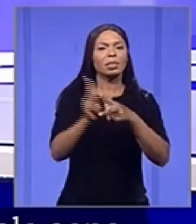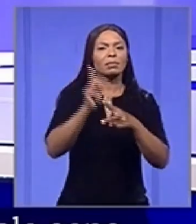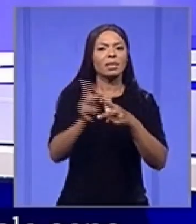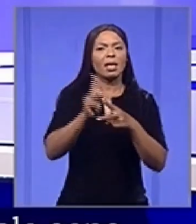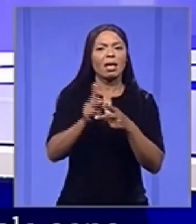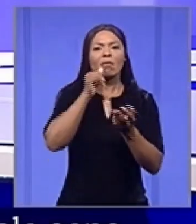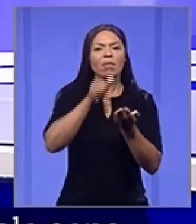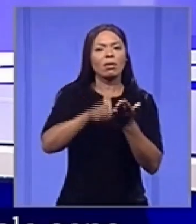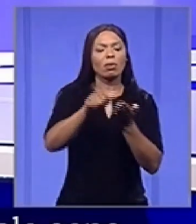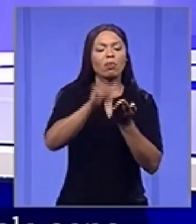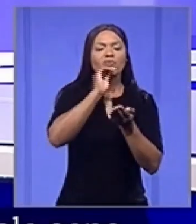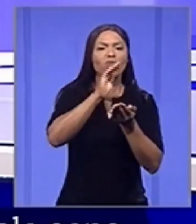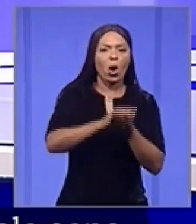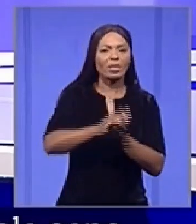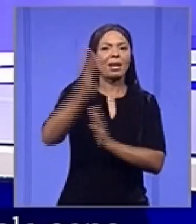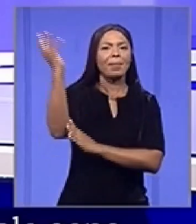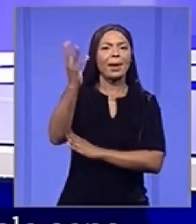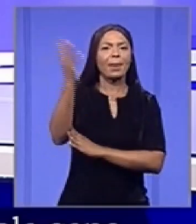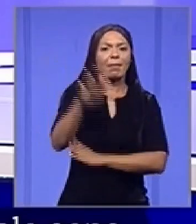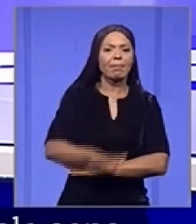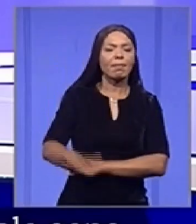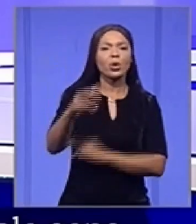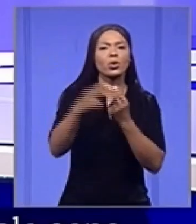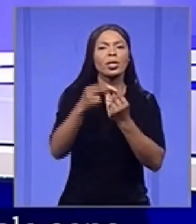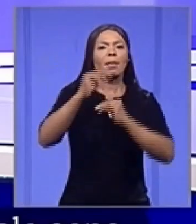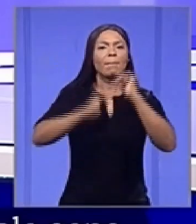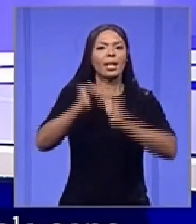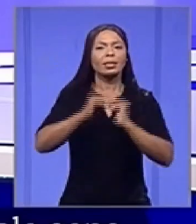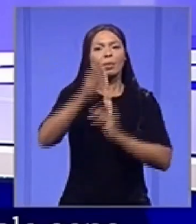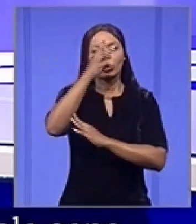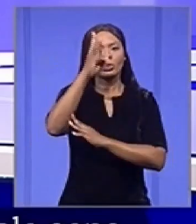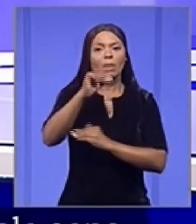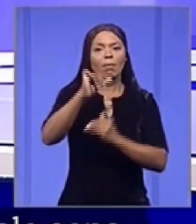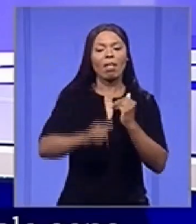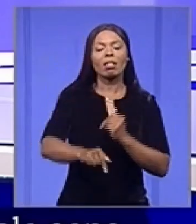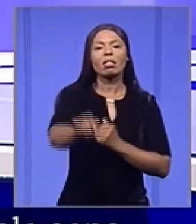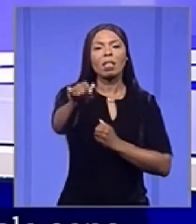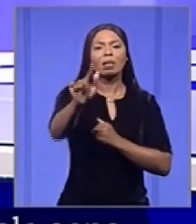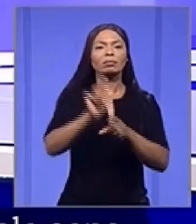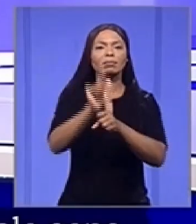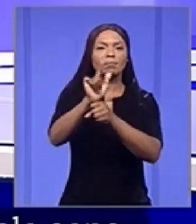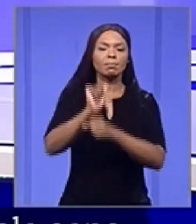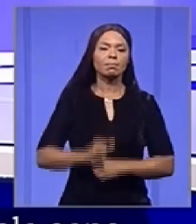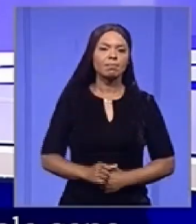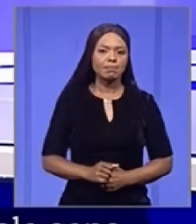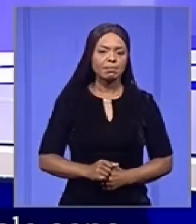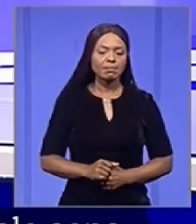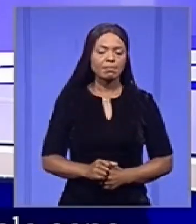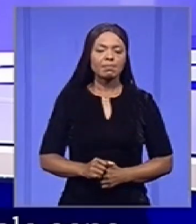semmuso lenane la lona la ditsholofetso kwa Union Buildings kwa Pretoria fa kgwedi eno e le 17.